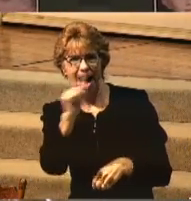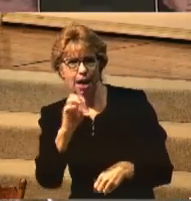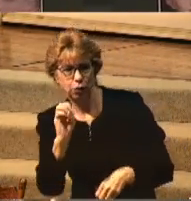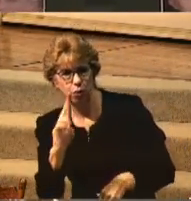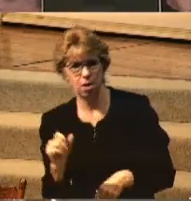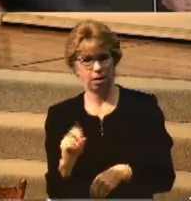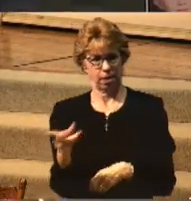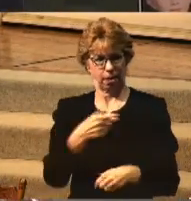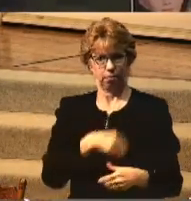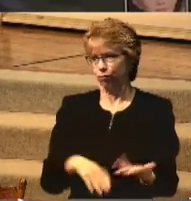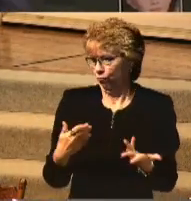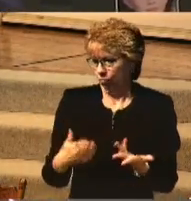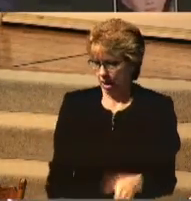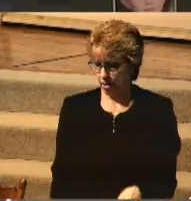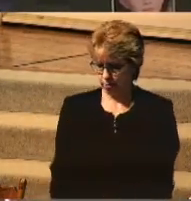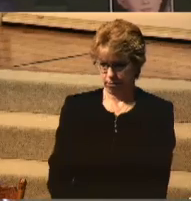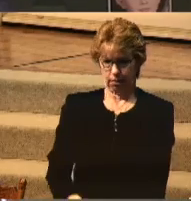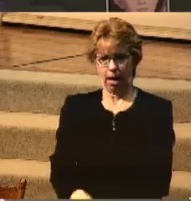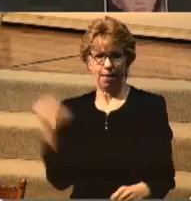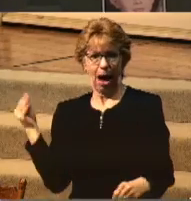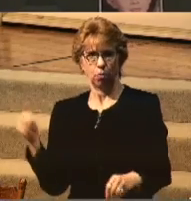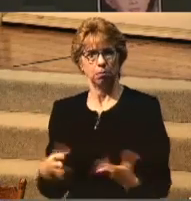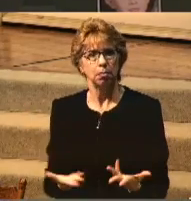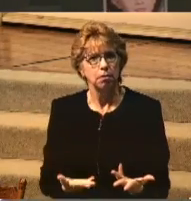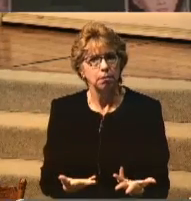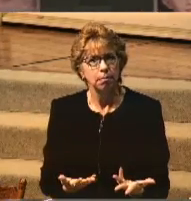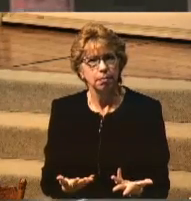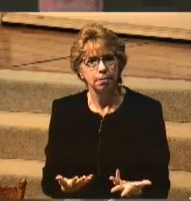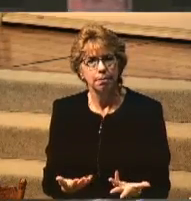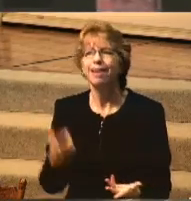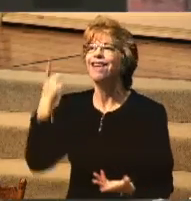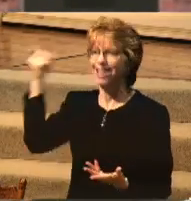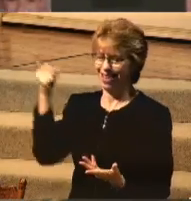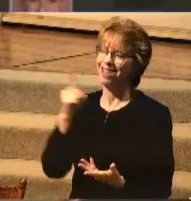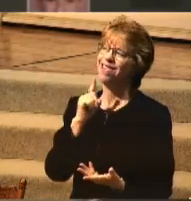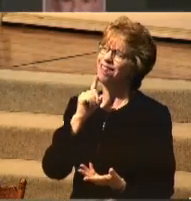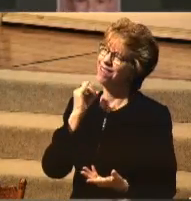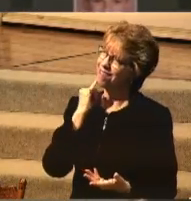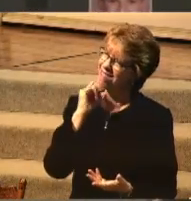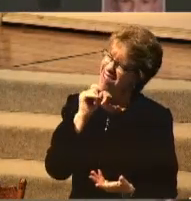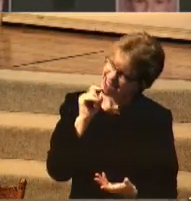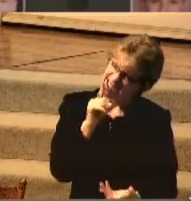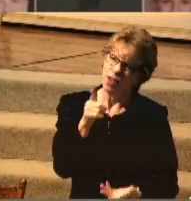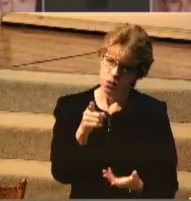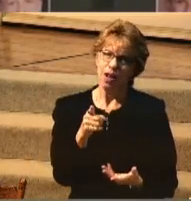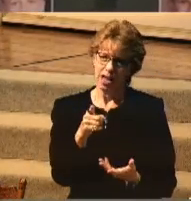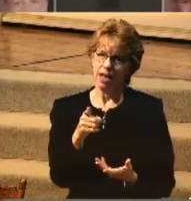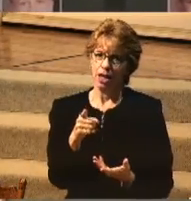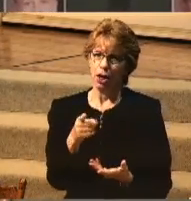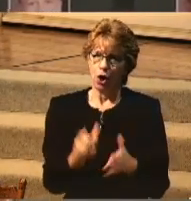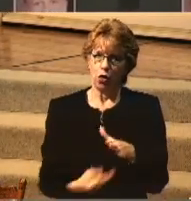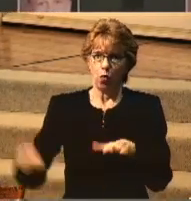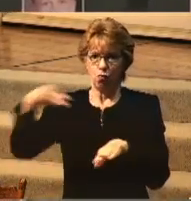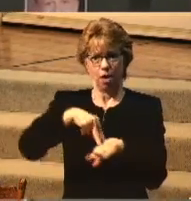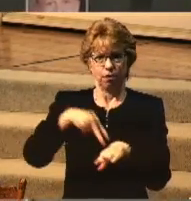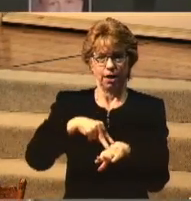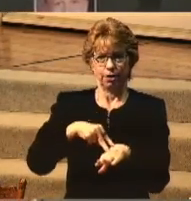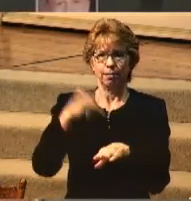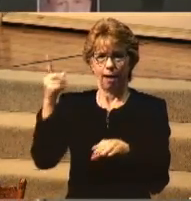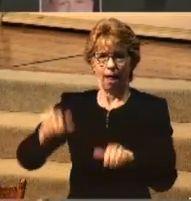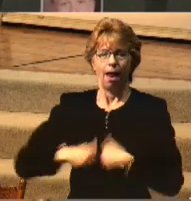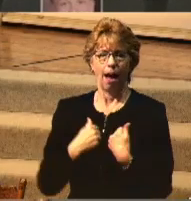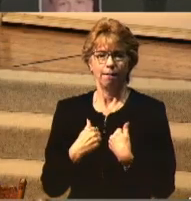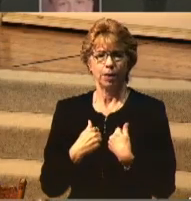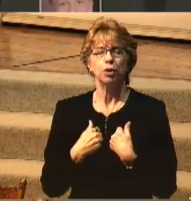Boom, he came out of the grave. So he is the resurrection and the life. And so the Apostle